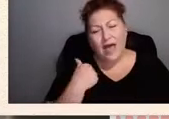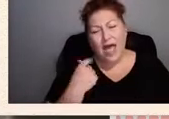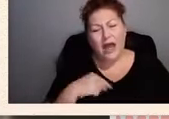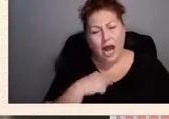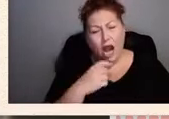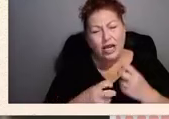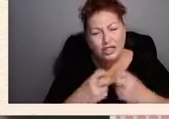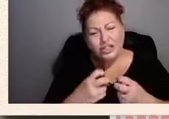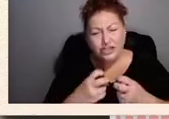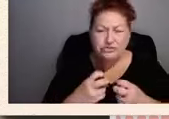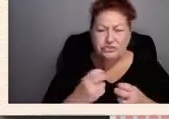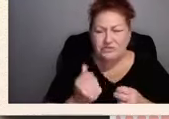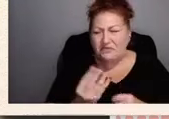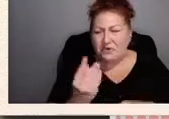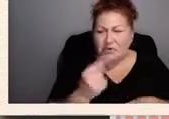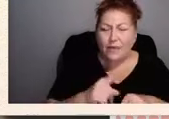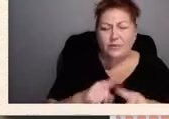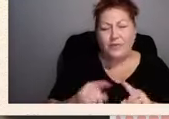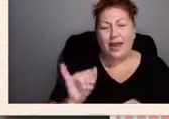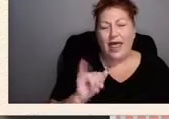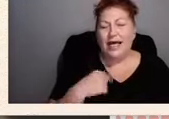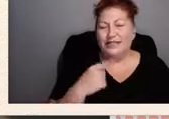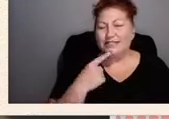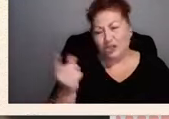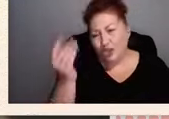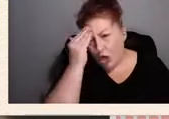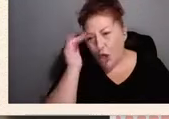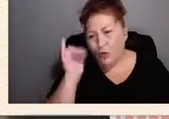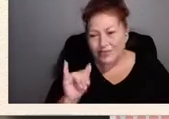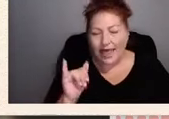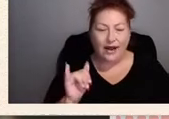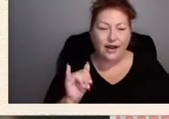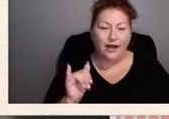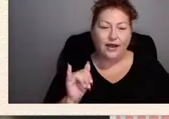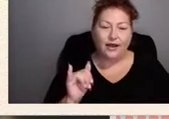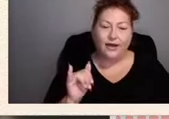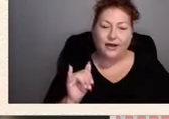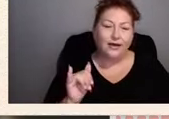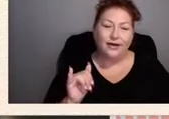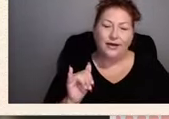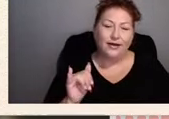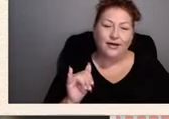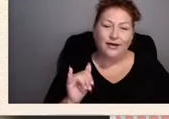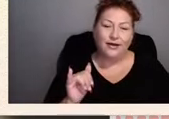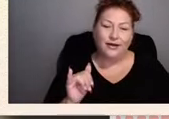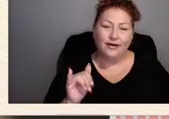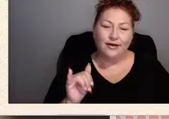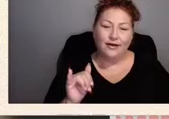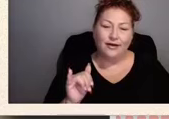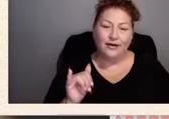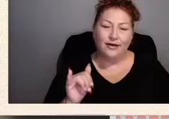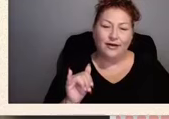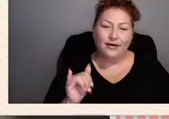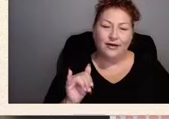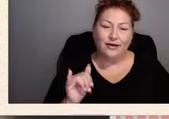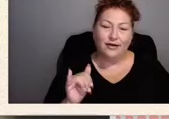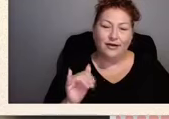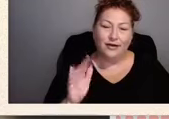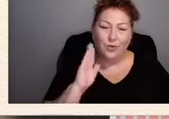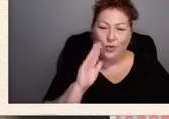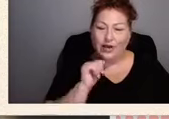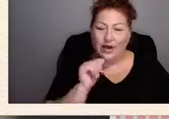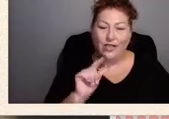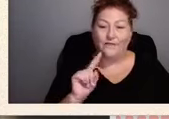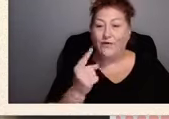but that's, as I said, she knows that I won't take, the first solution that's given to